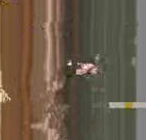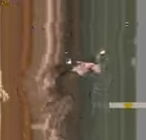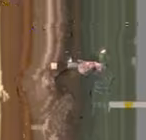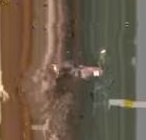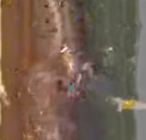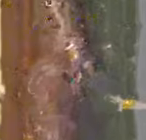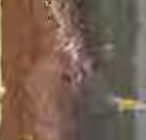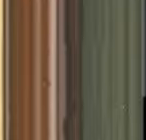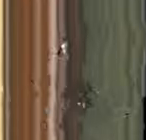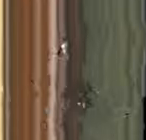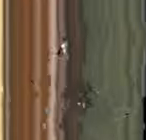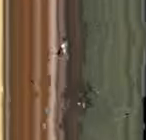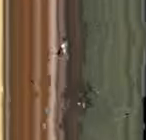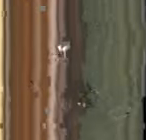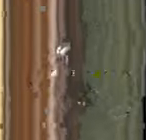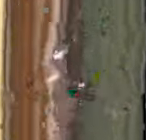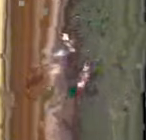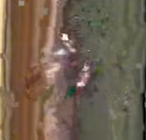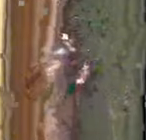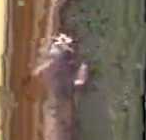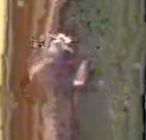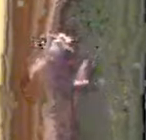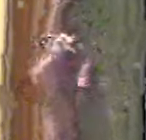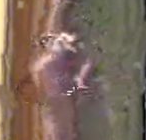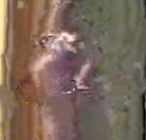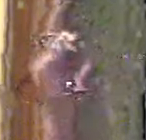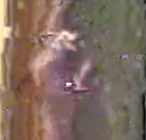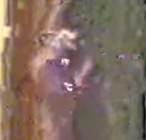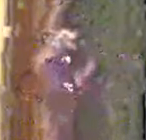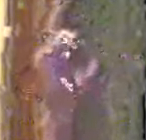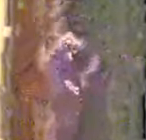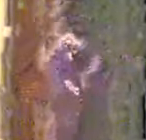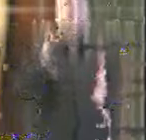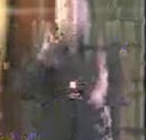Great, you, Denise. Now we're going to go to Bethany with the Inquirer.